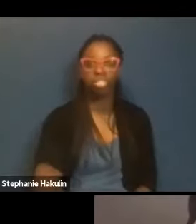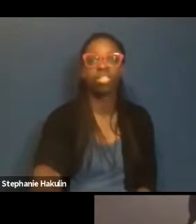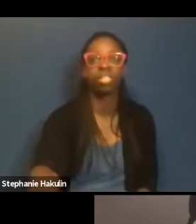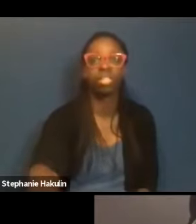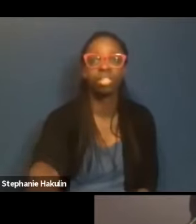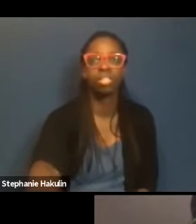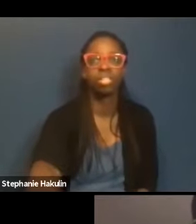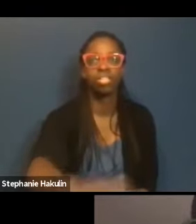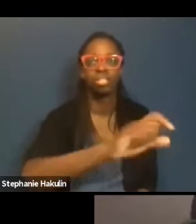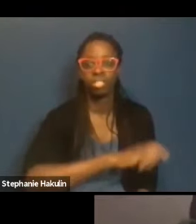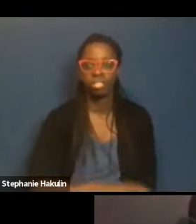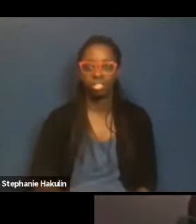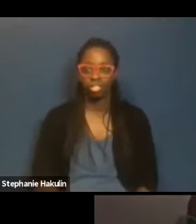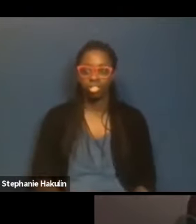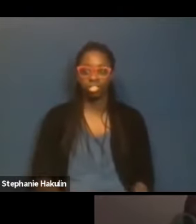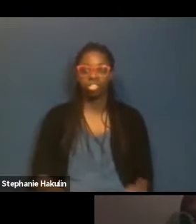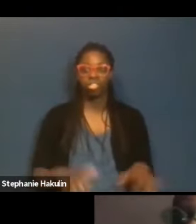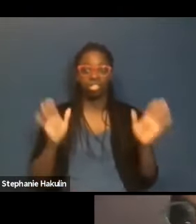Listen, fam,